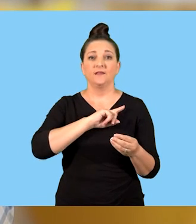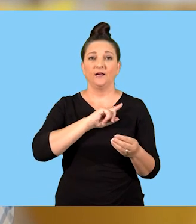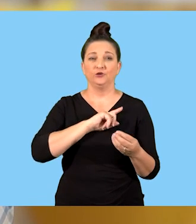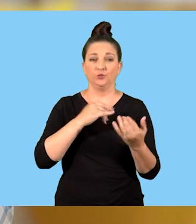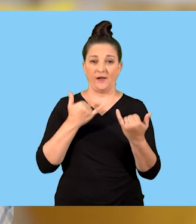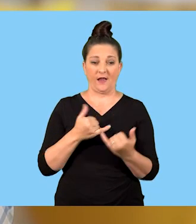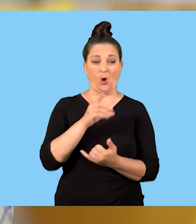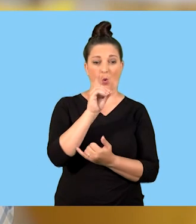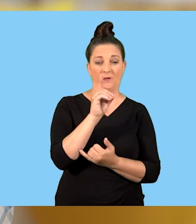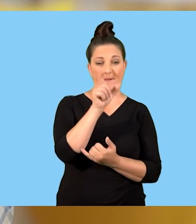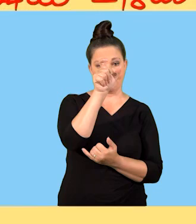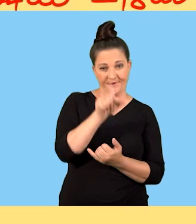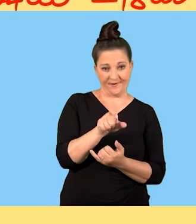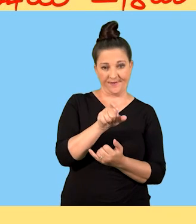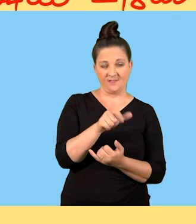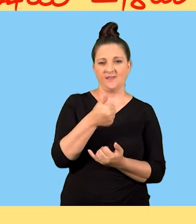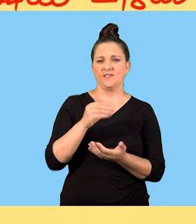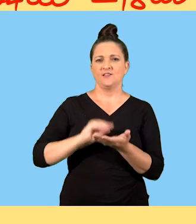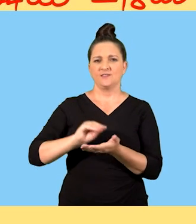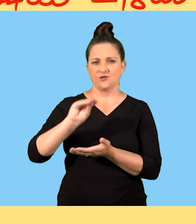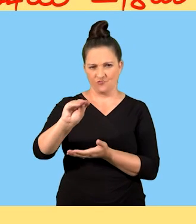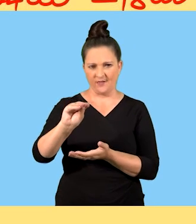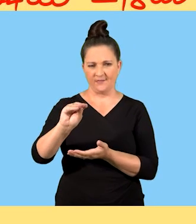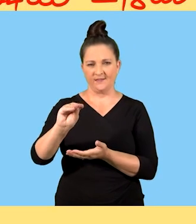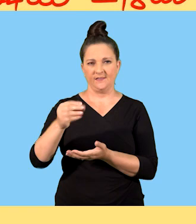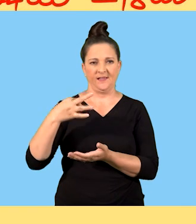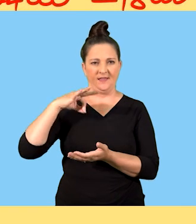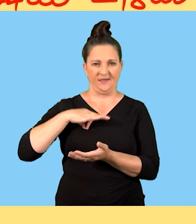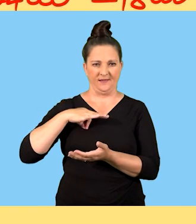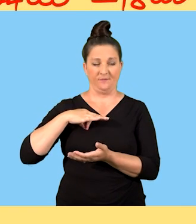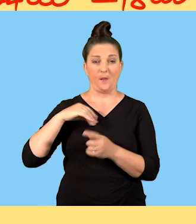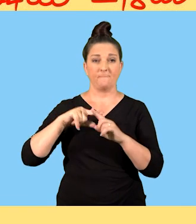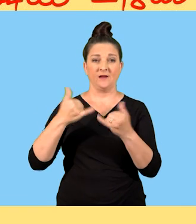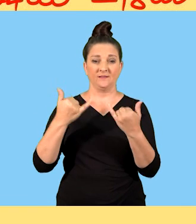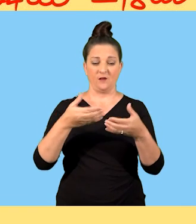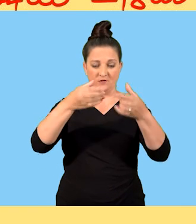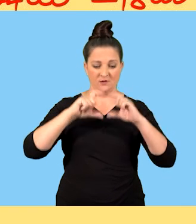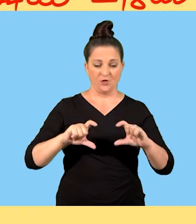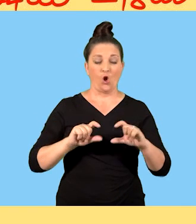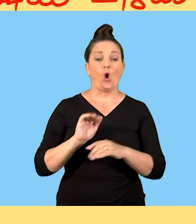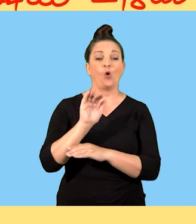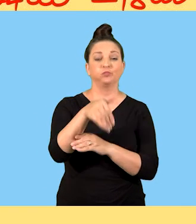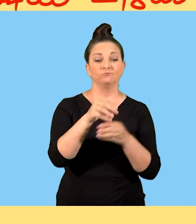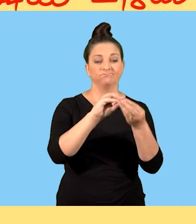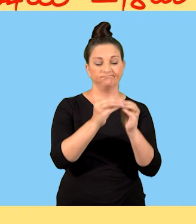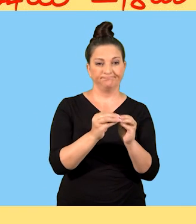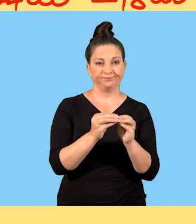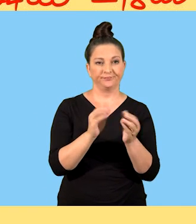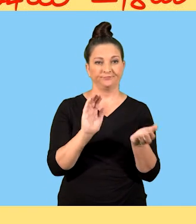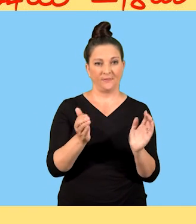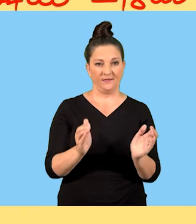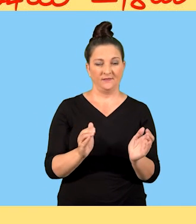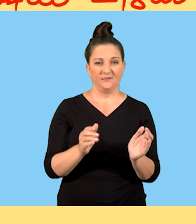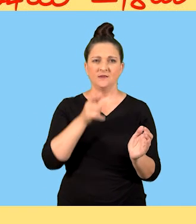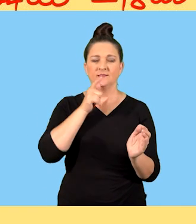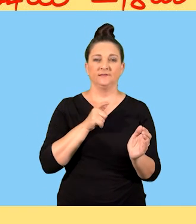we debit it, accrued income, and then we credit our rent income. When we come to the post-adjustment trial balance,